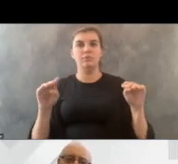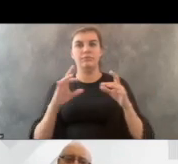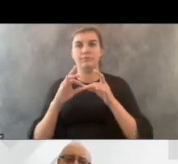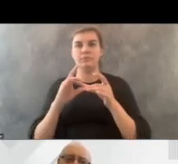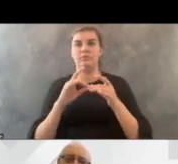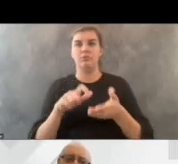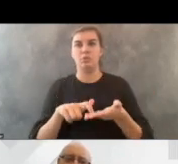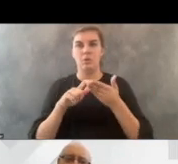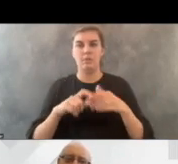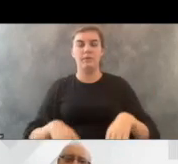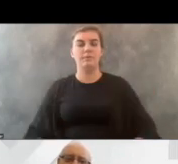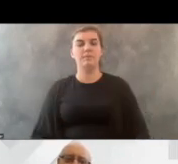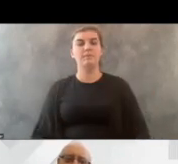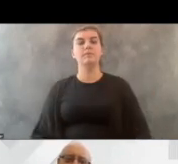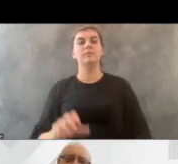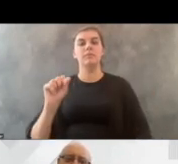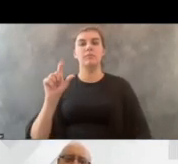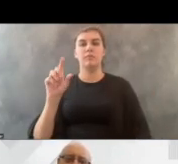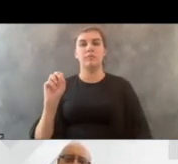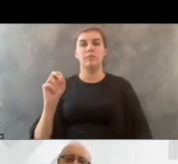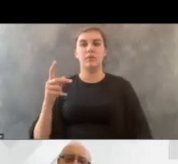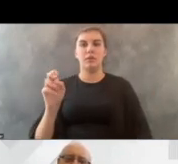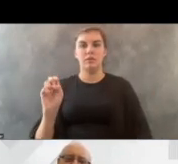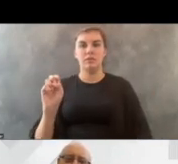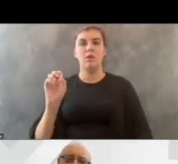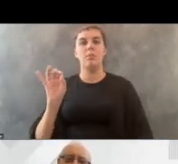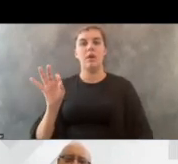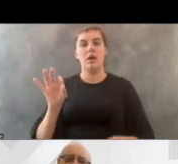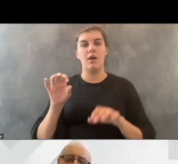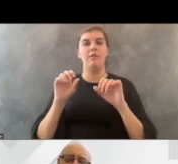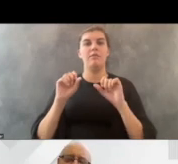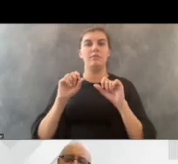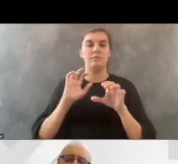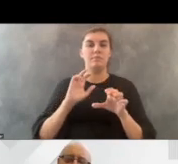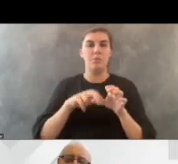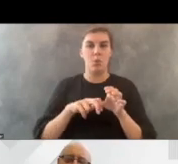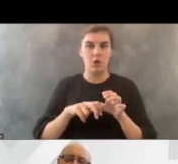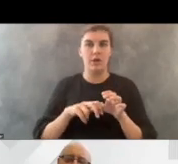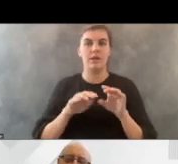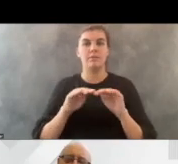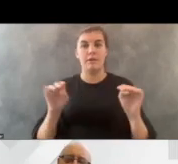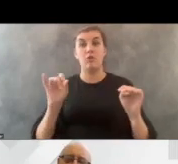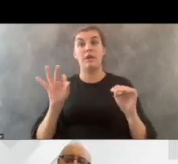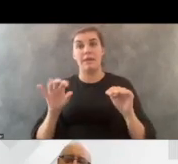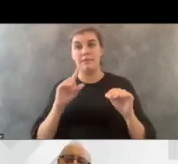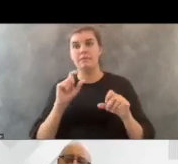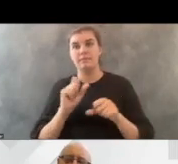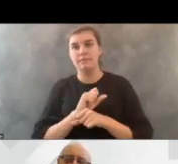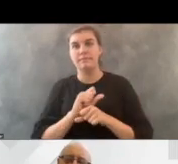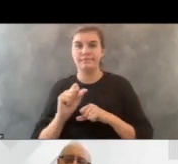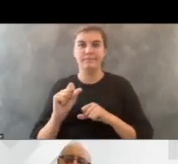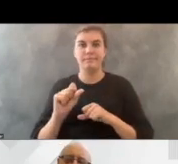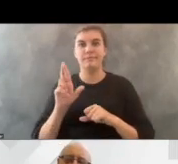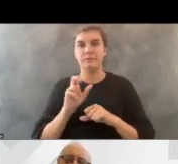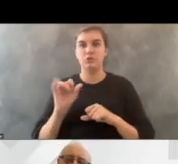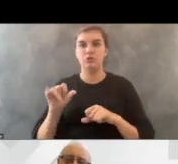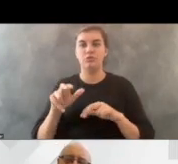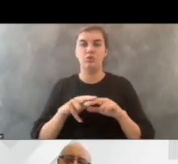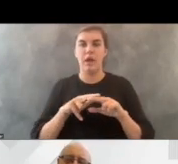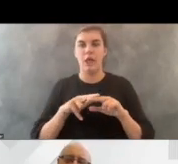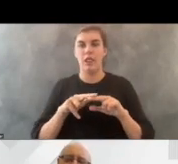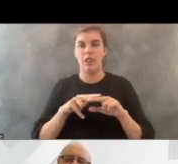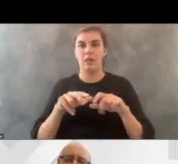with multiple frequencies and a dominant component at 880 hertz. Now,